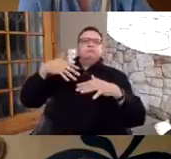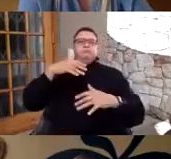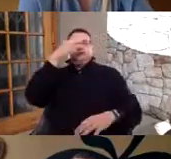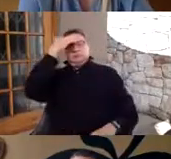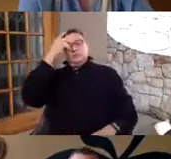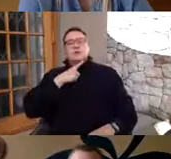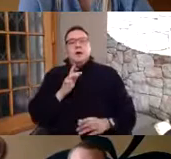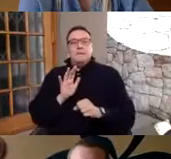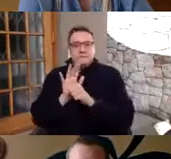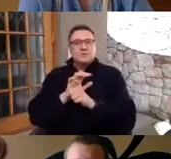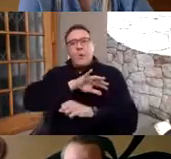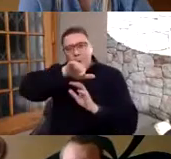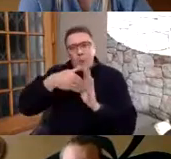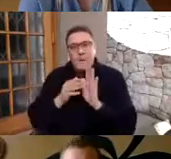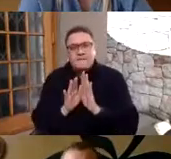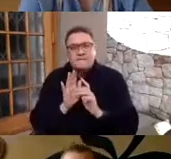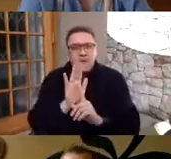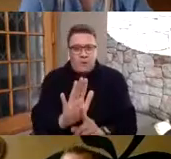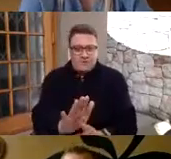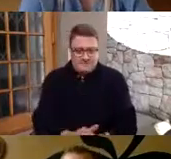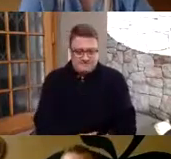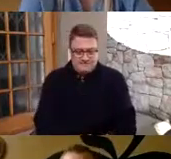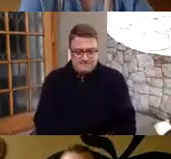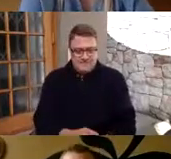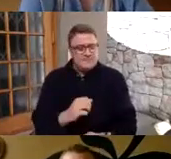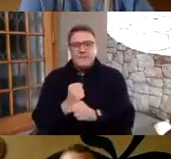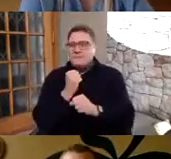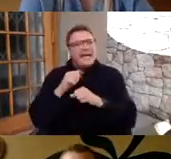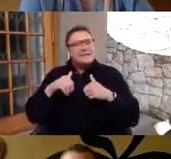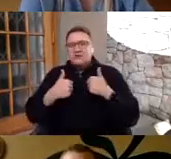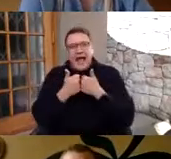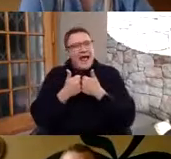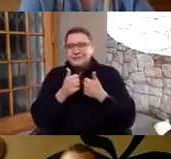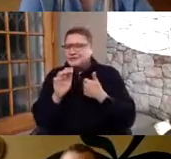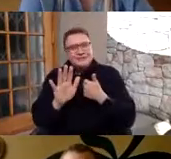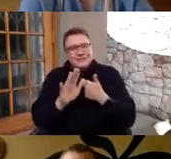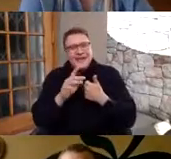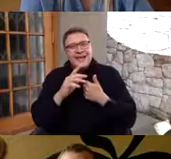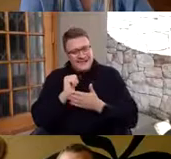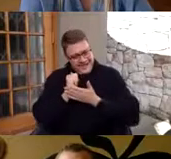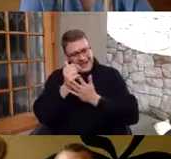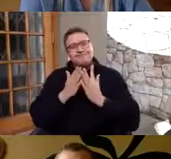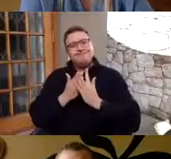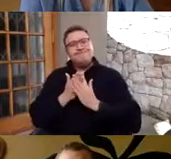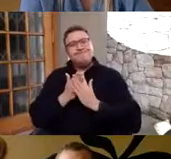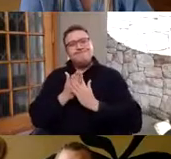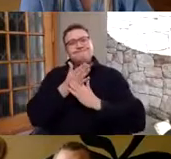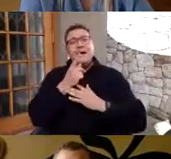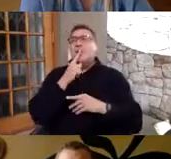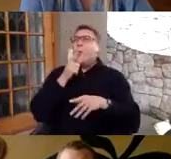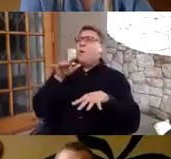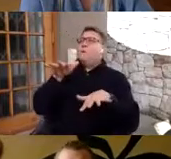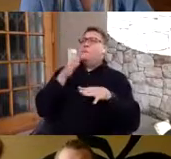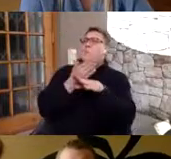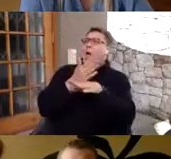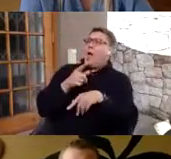everyone forward, not really causing a challenge, especially for employers who are concerned about